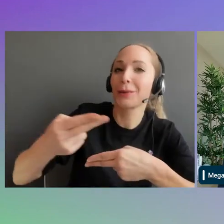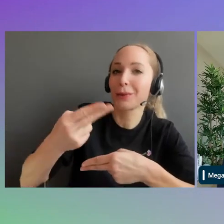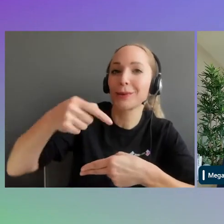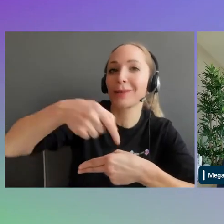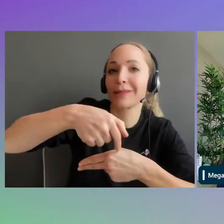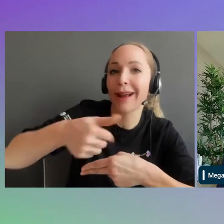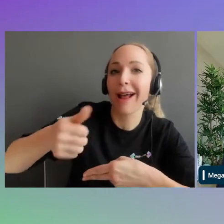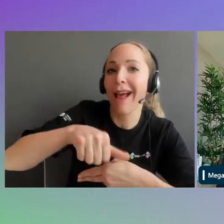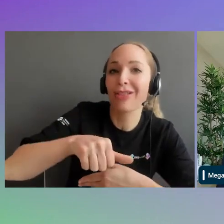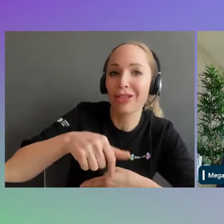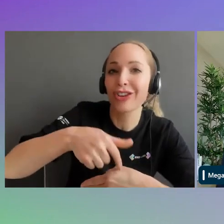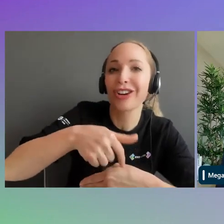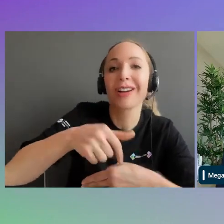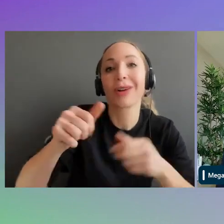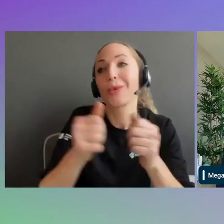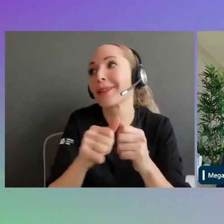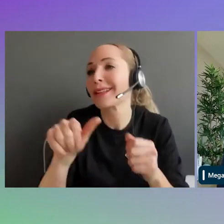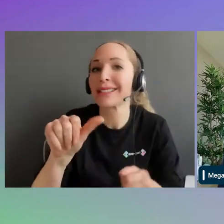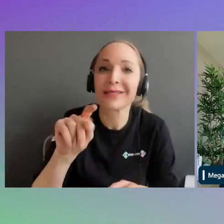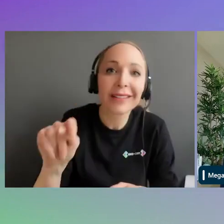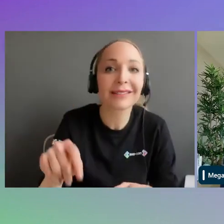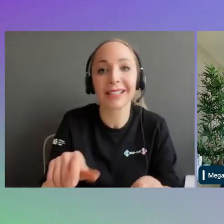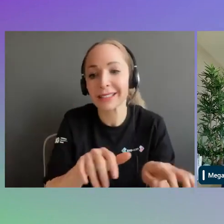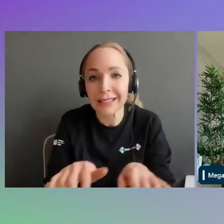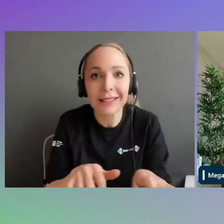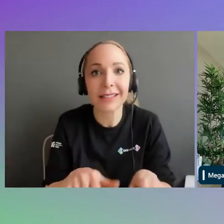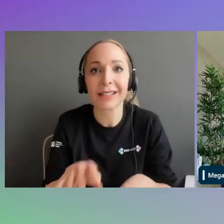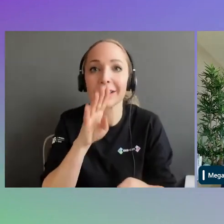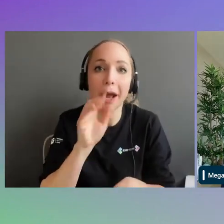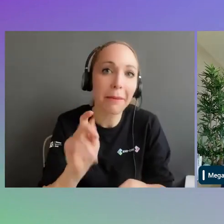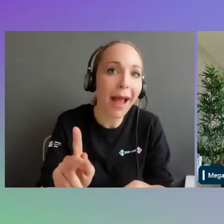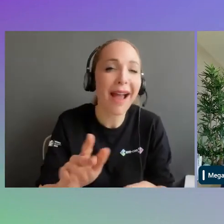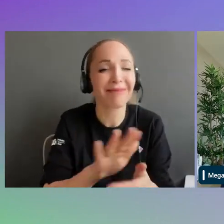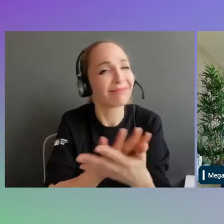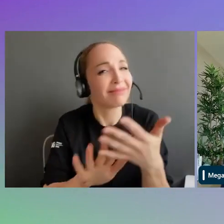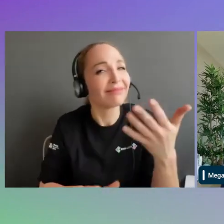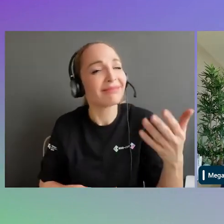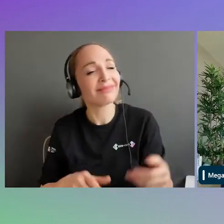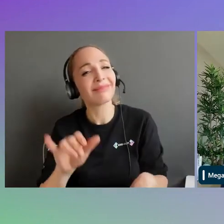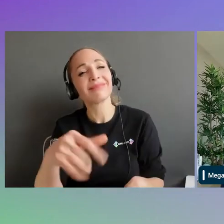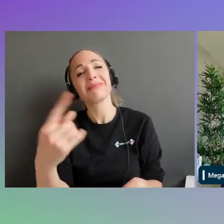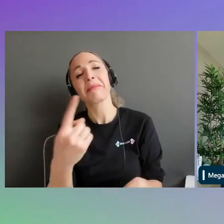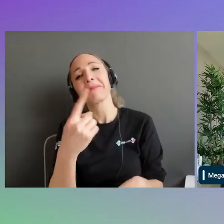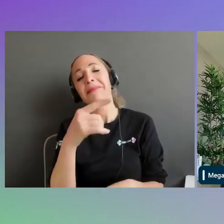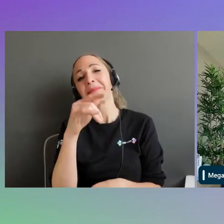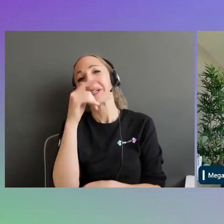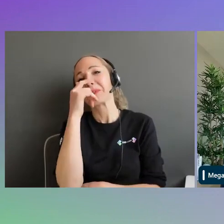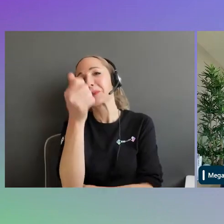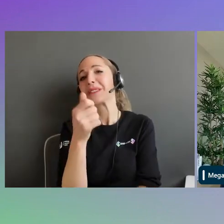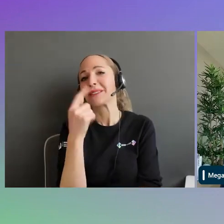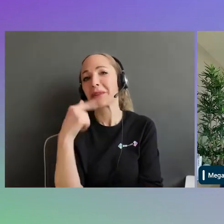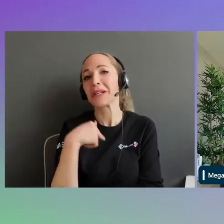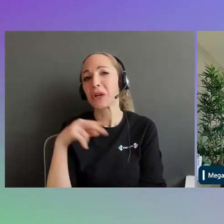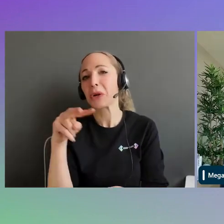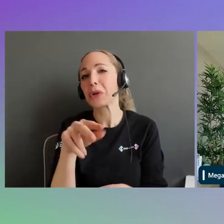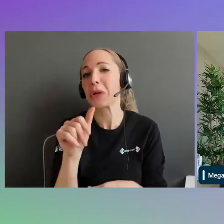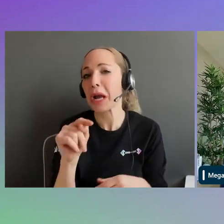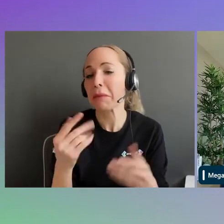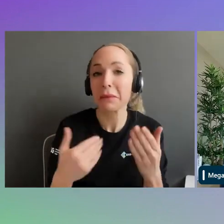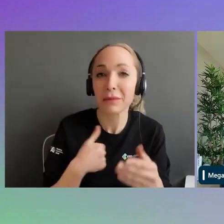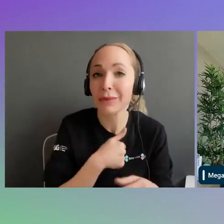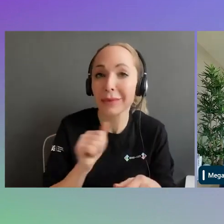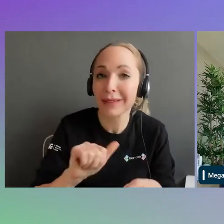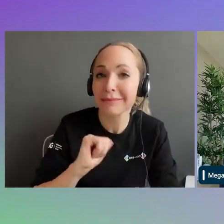like switch access, keyboard, talkback. But I think that would be something interesting for us to look at implementing if there's a way